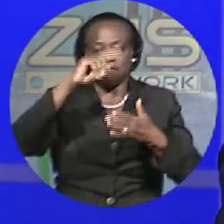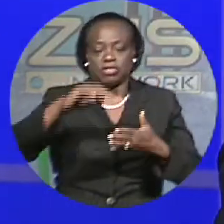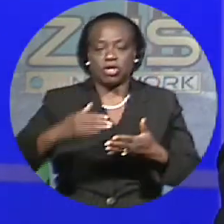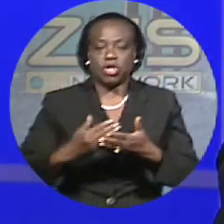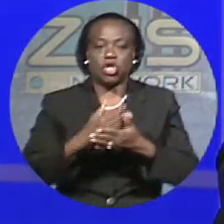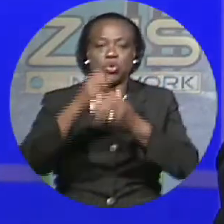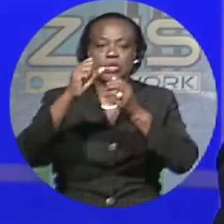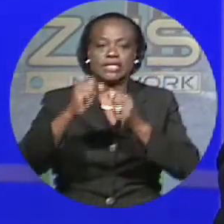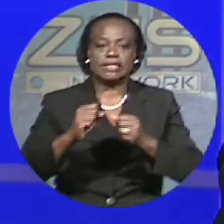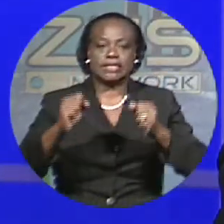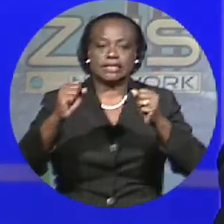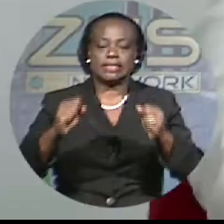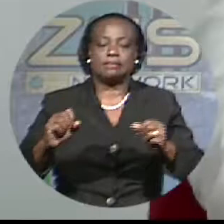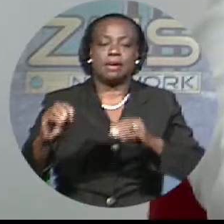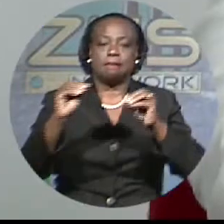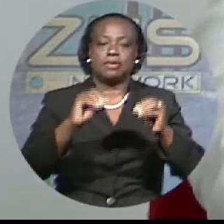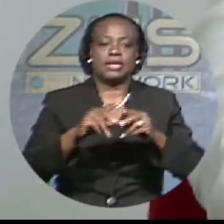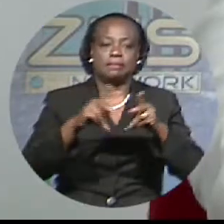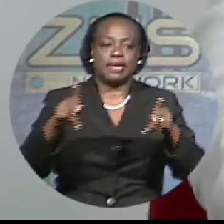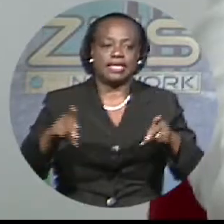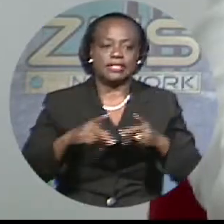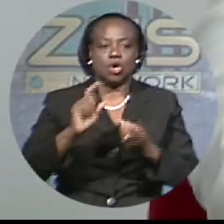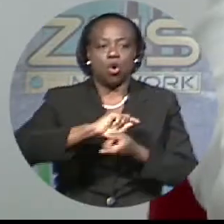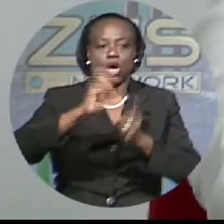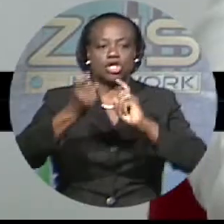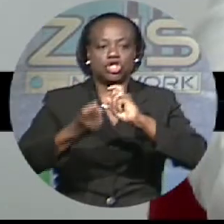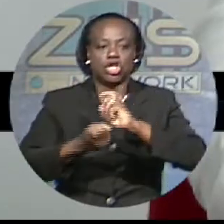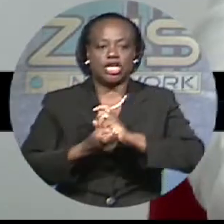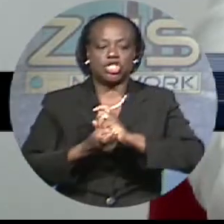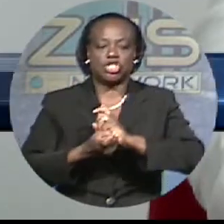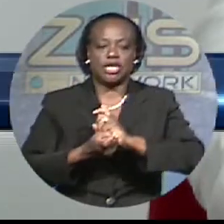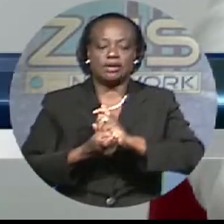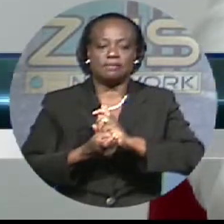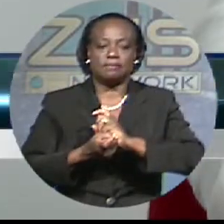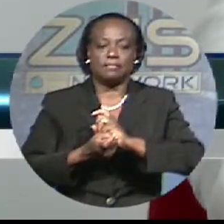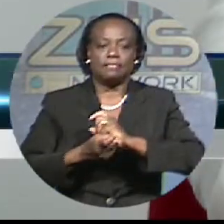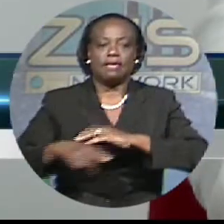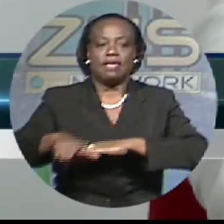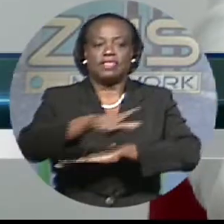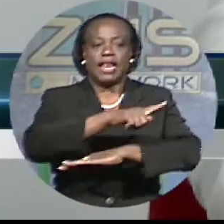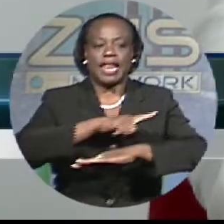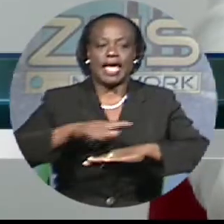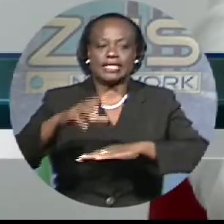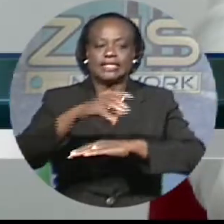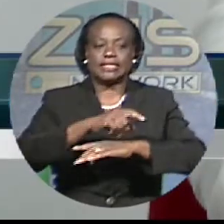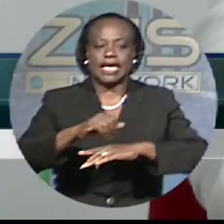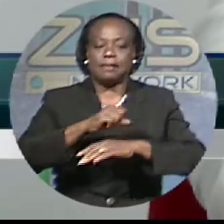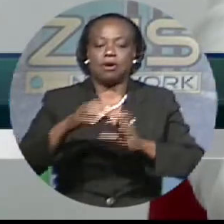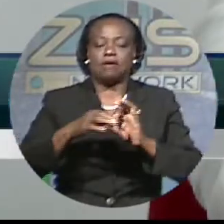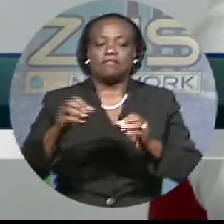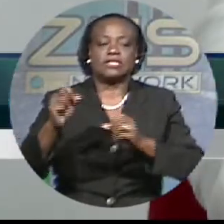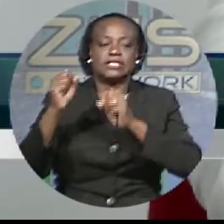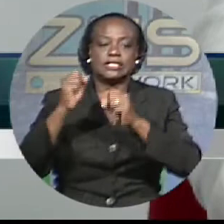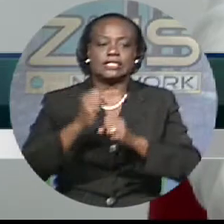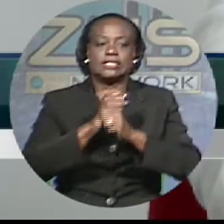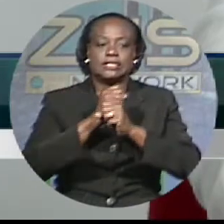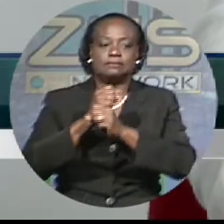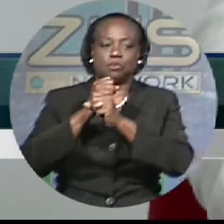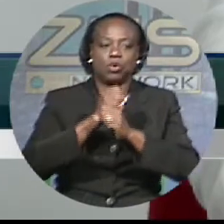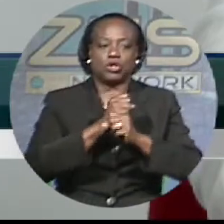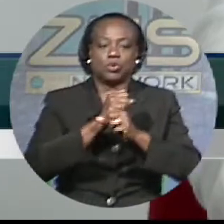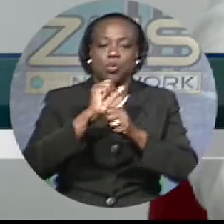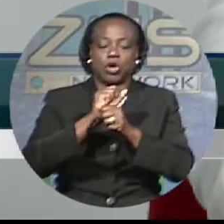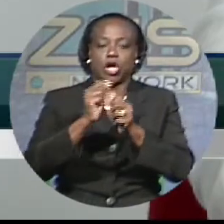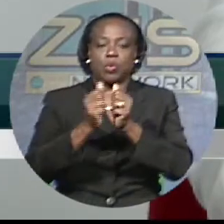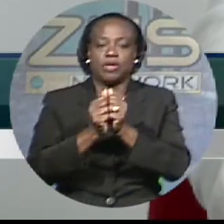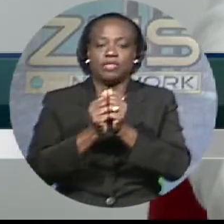Committee. We're changing the landscape of sports as we know it, and we're working in conjunction with the Ministry of Youth, Sports and Culture with a